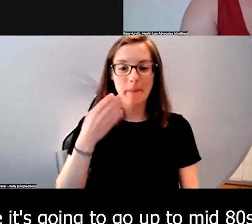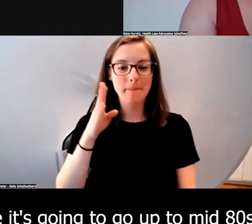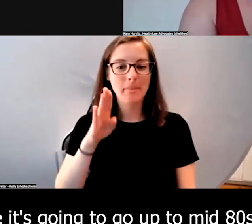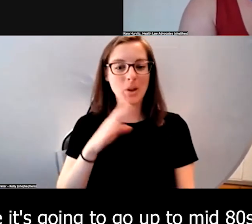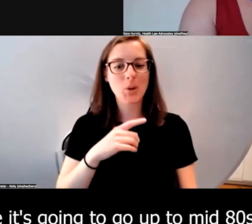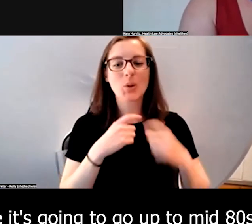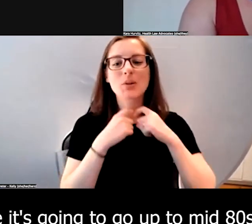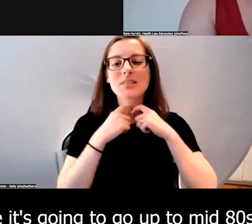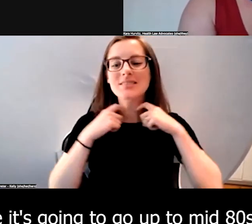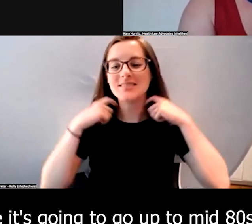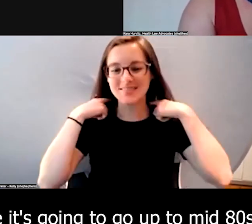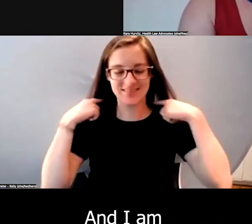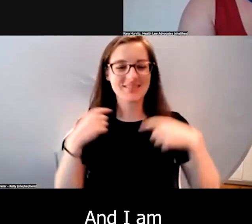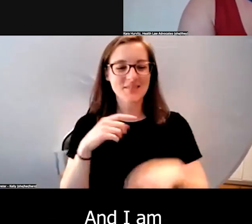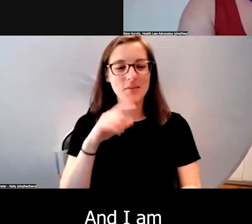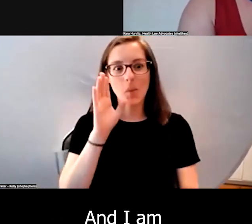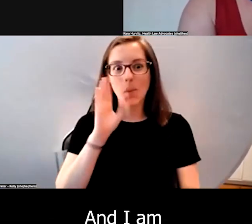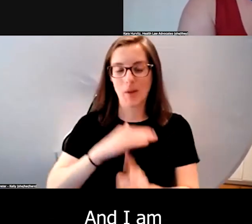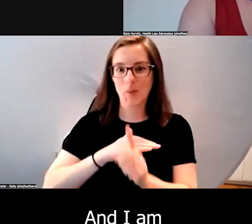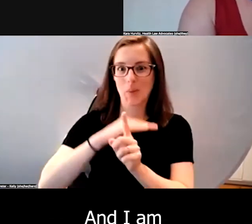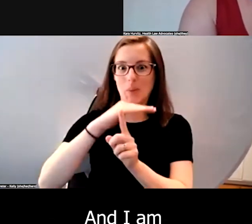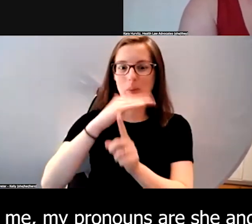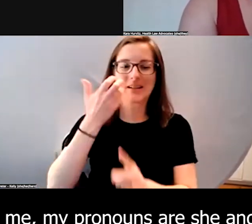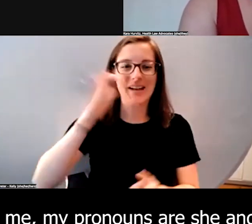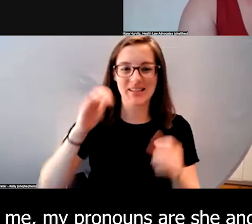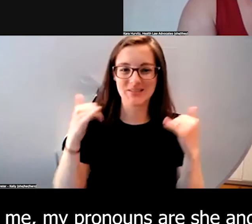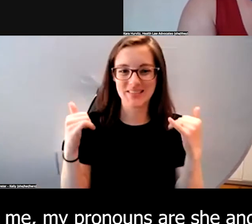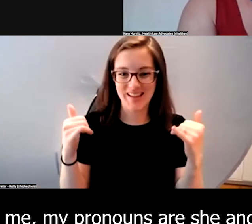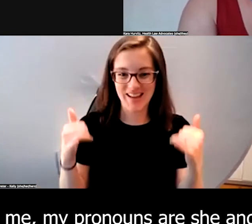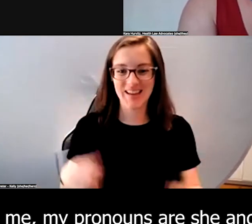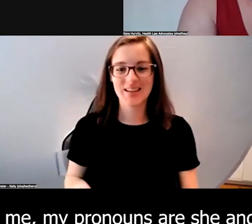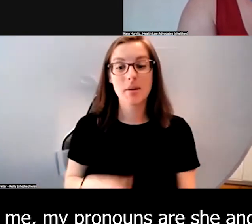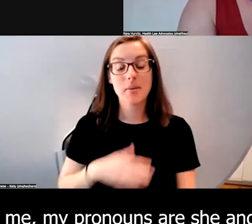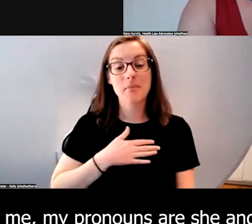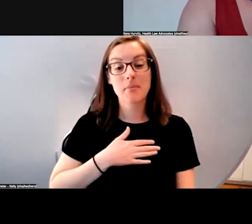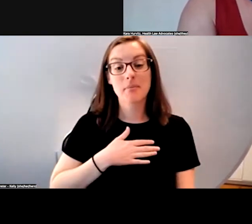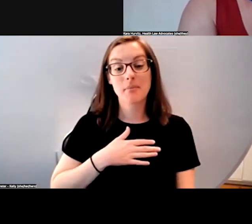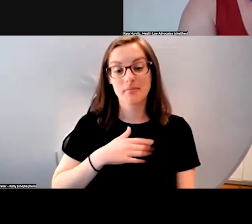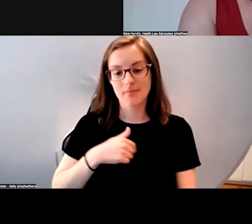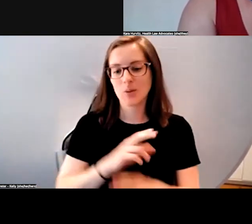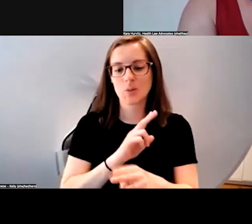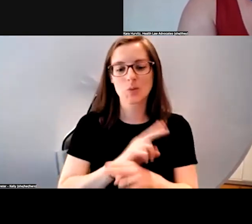up to mid-80s today. And I am, my pronouns are she and they.